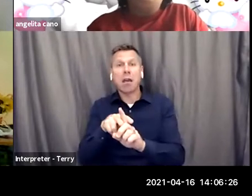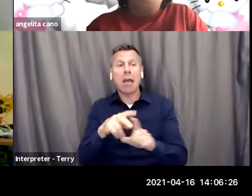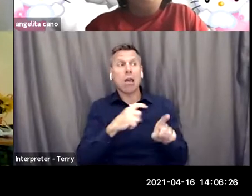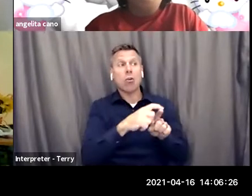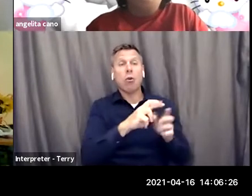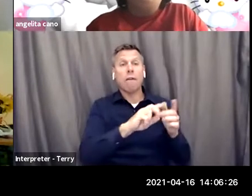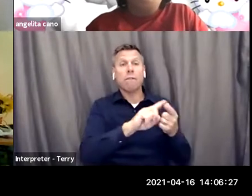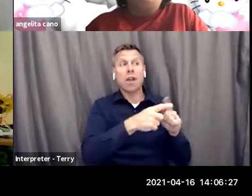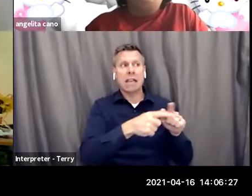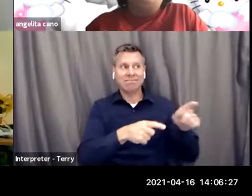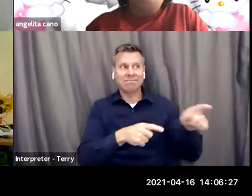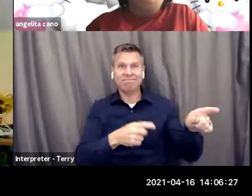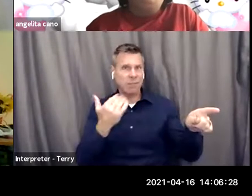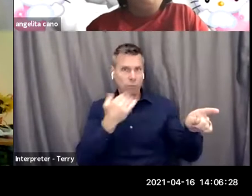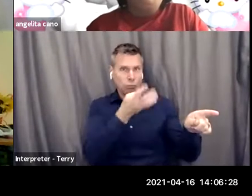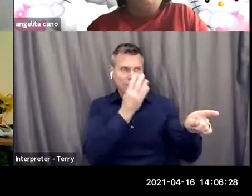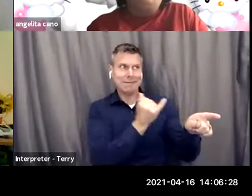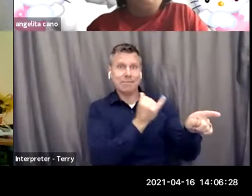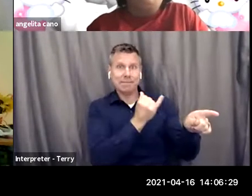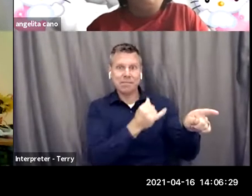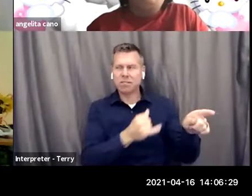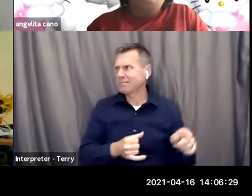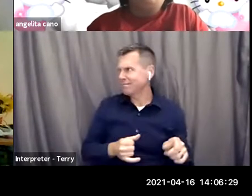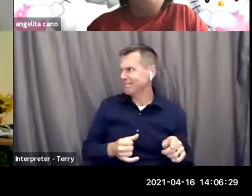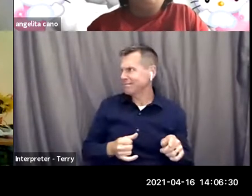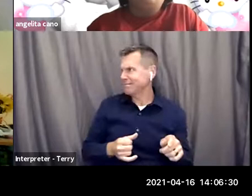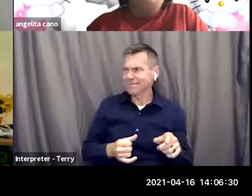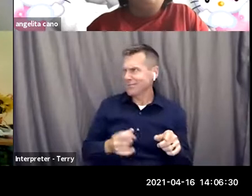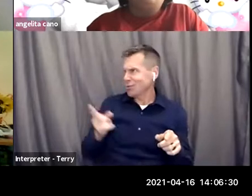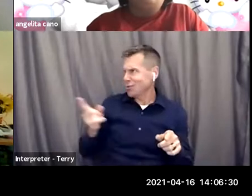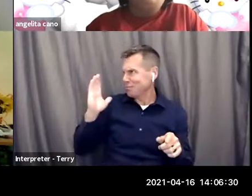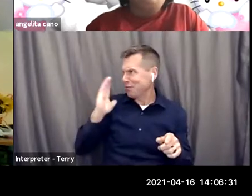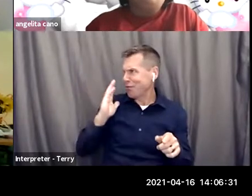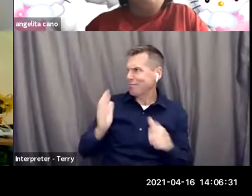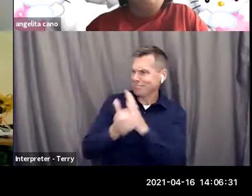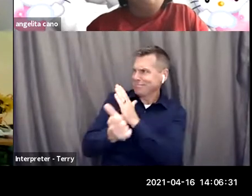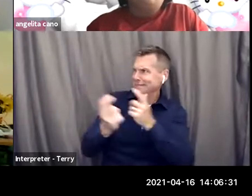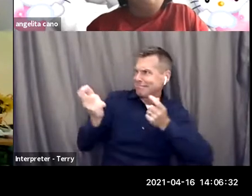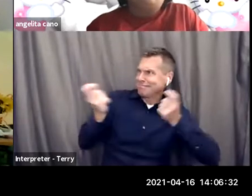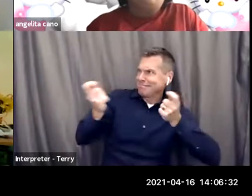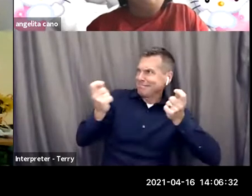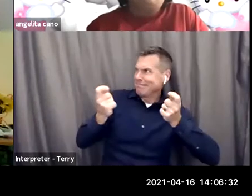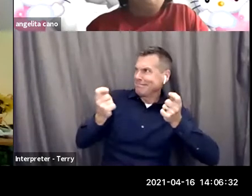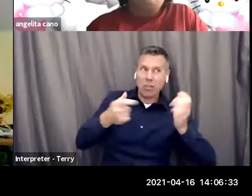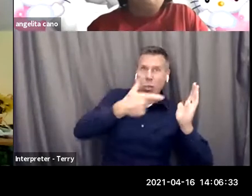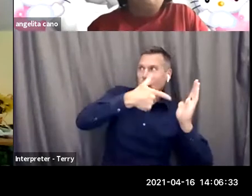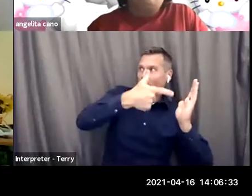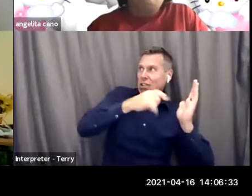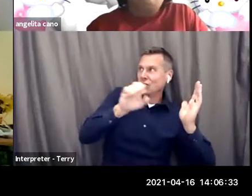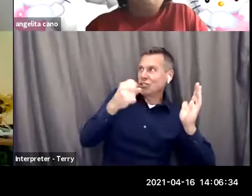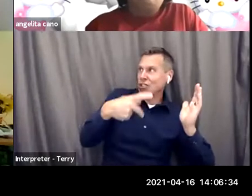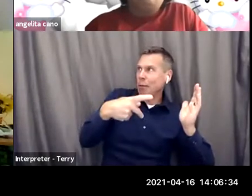was like, what are you talking about? You were running crews in the prison. You ran the welding shop. You ran the auto body